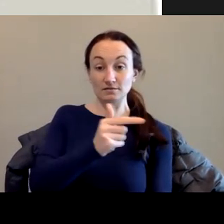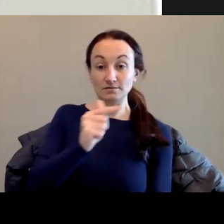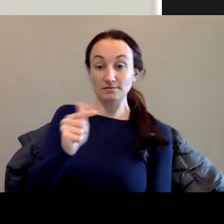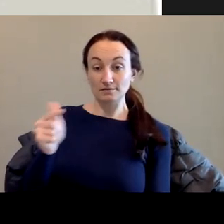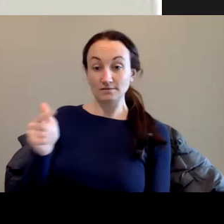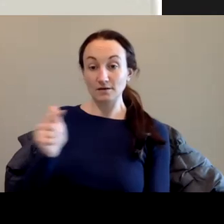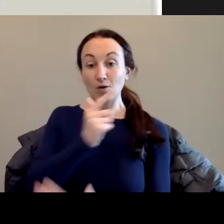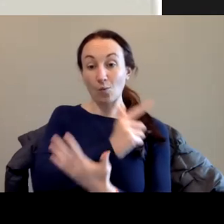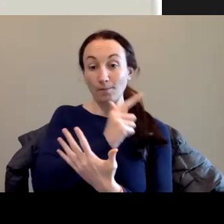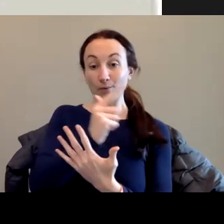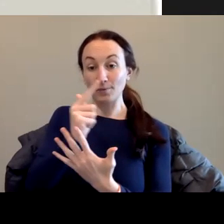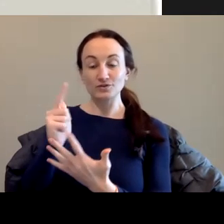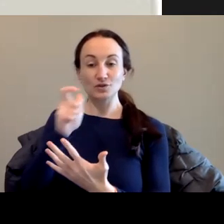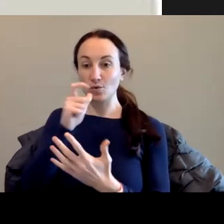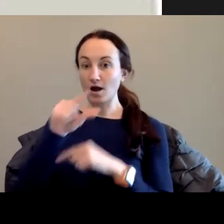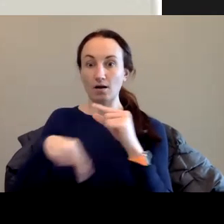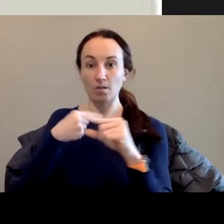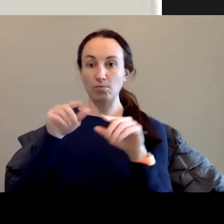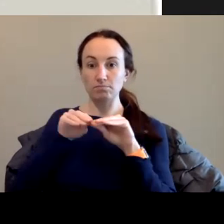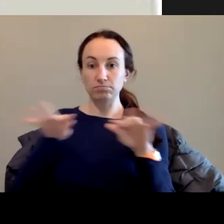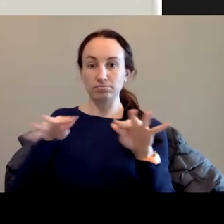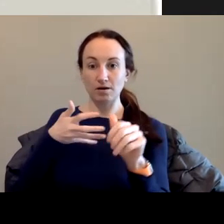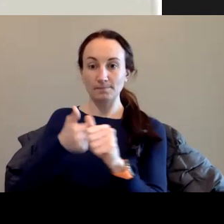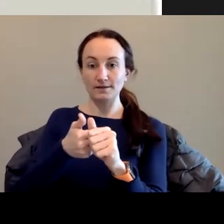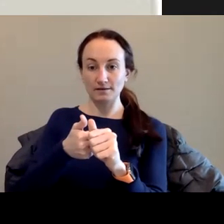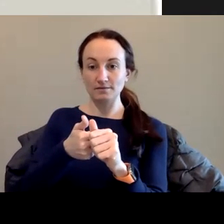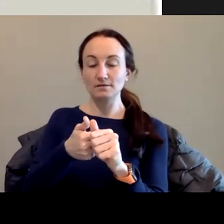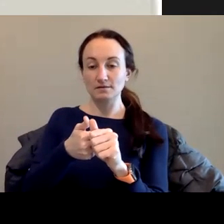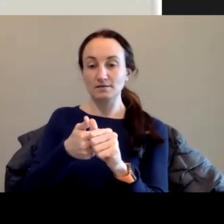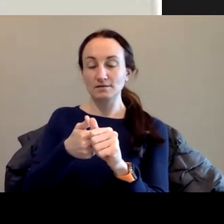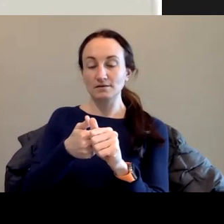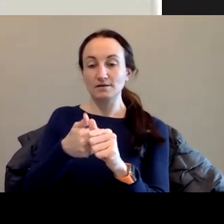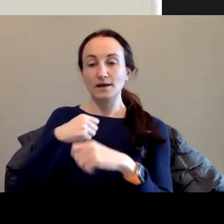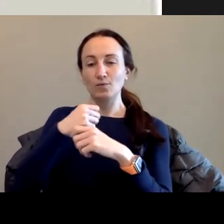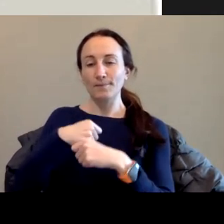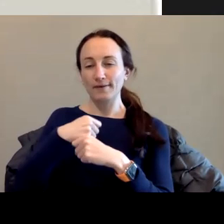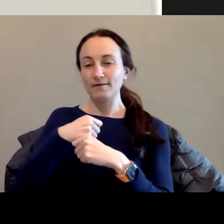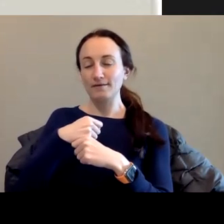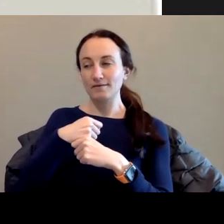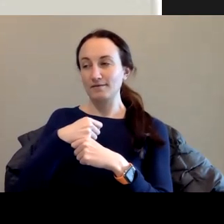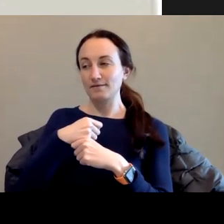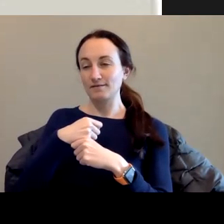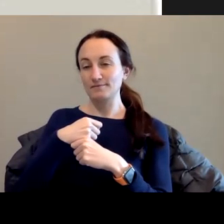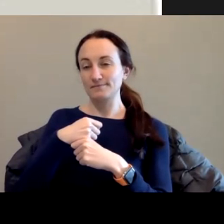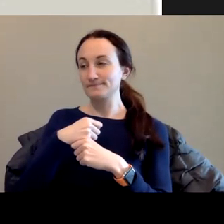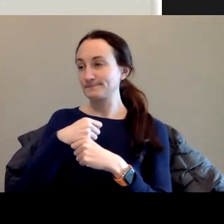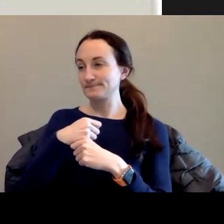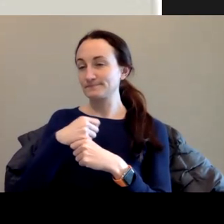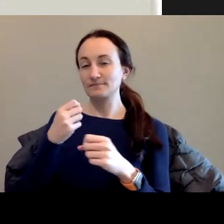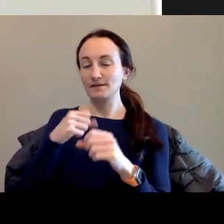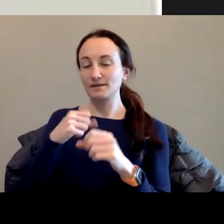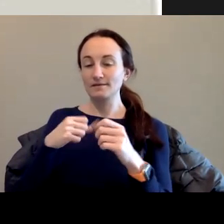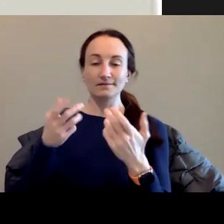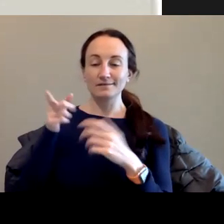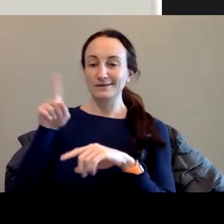not do this global update, and which basically has a lot of basically